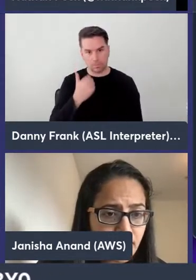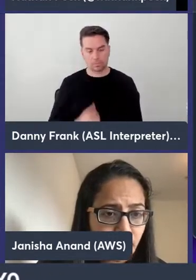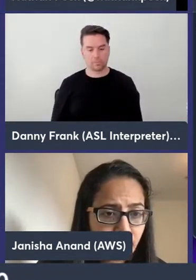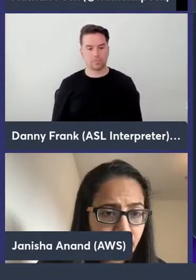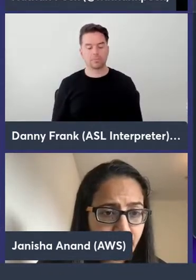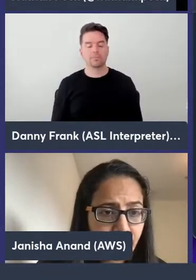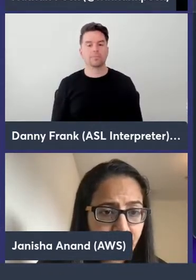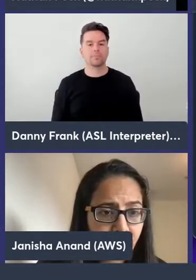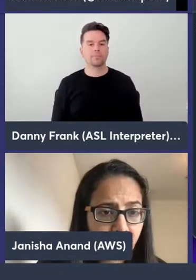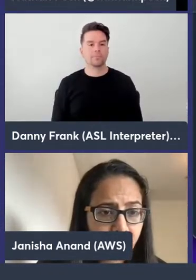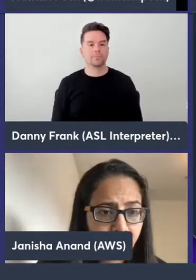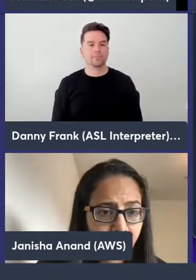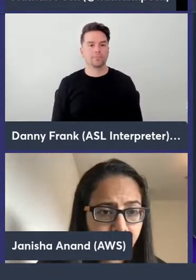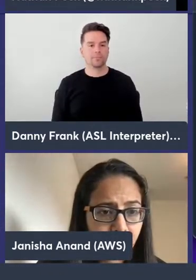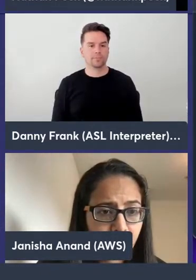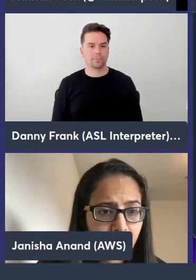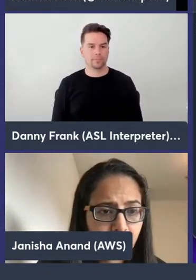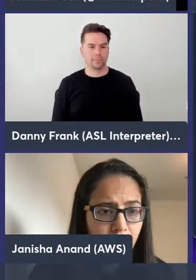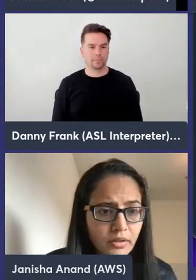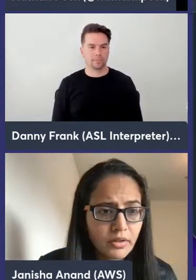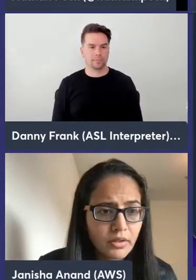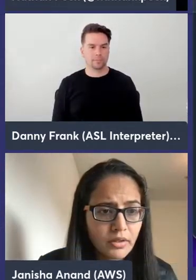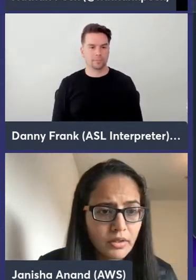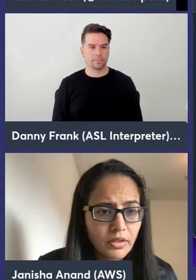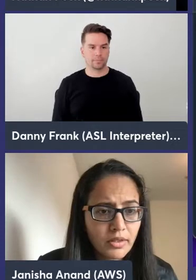Ensemble experiment that I ran.